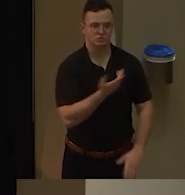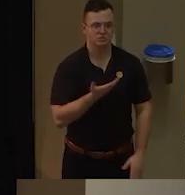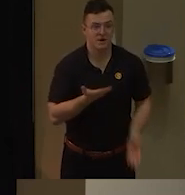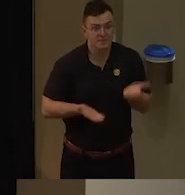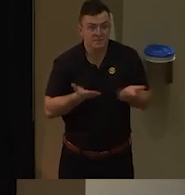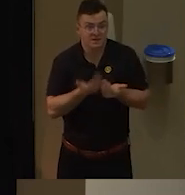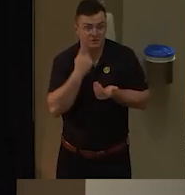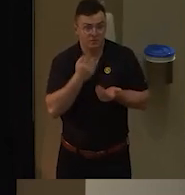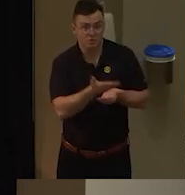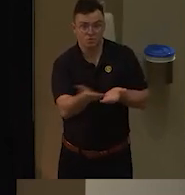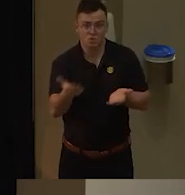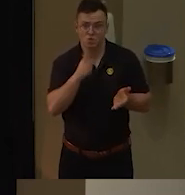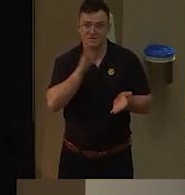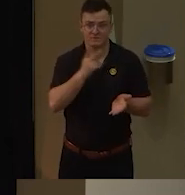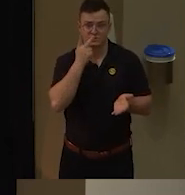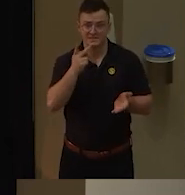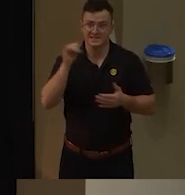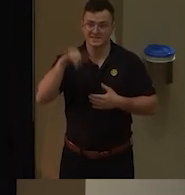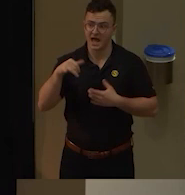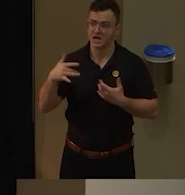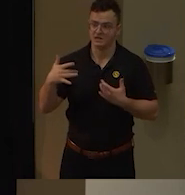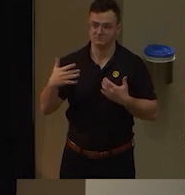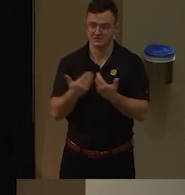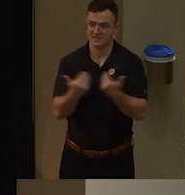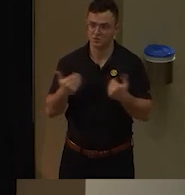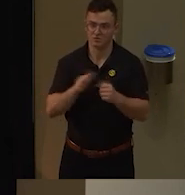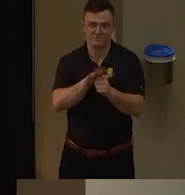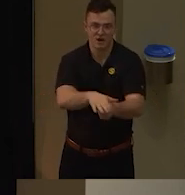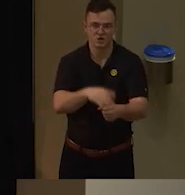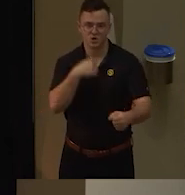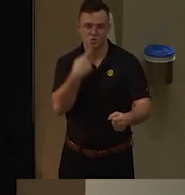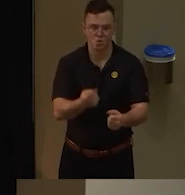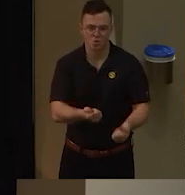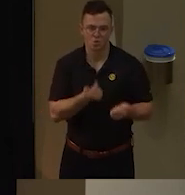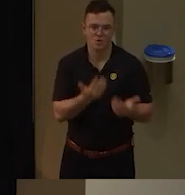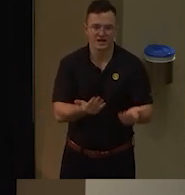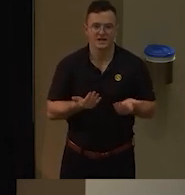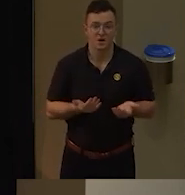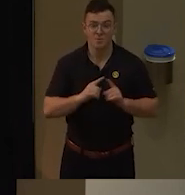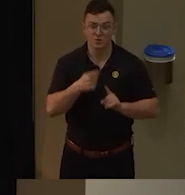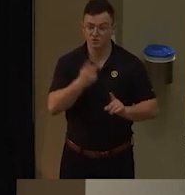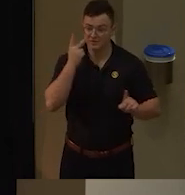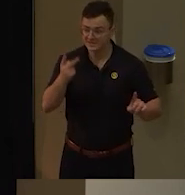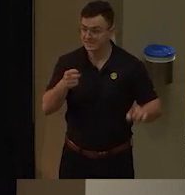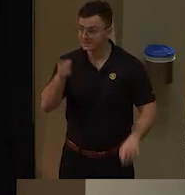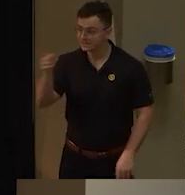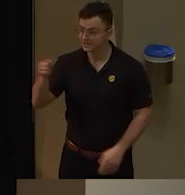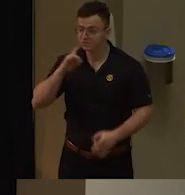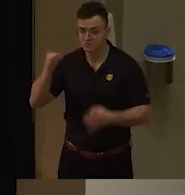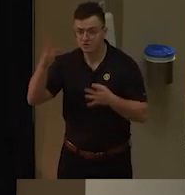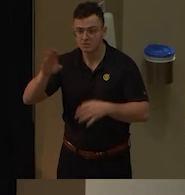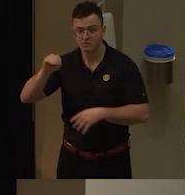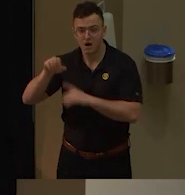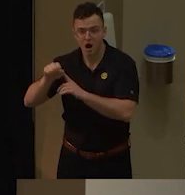Perhaps it is easy for those who have never felt the stinging darts of segregation to say, wait. But when you've seen vicious mobs lynch your mothers